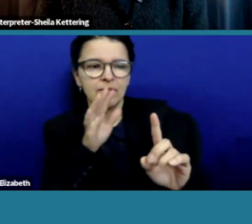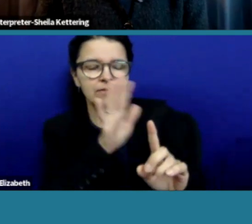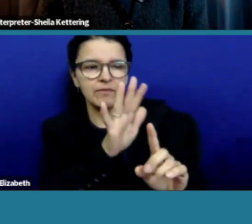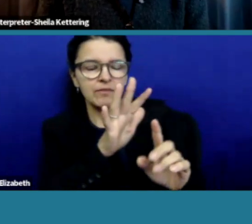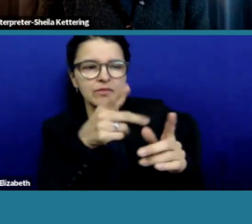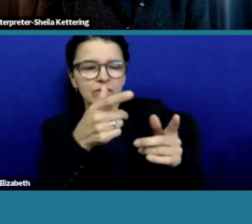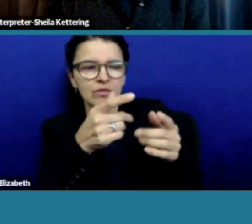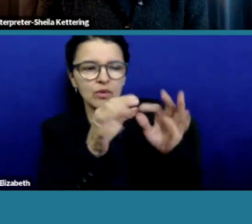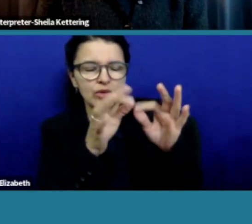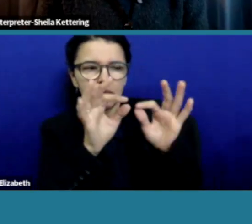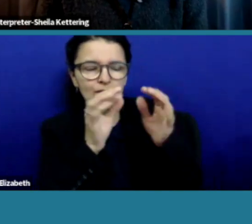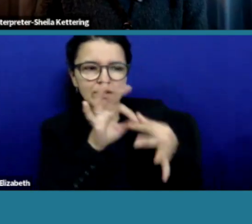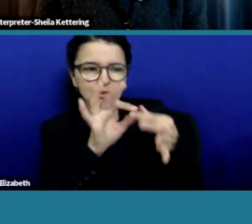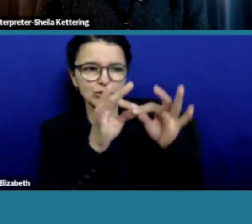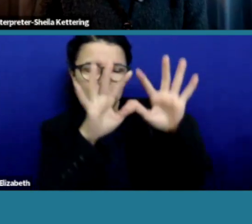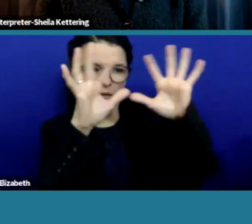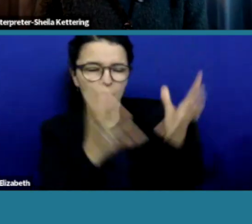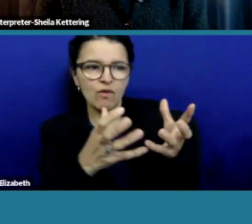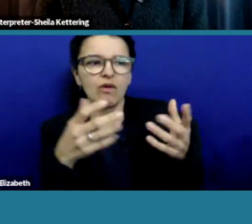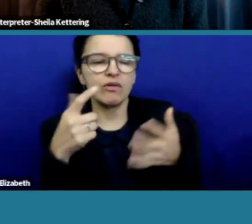related to performance.